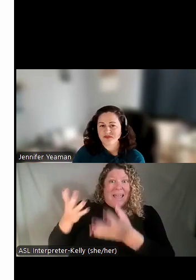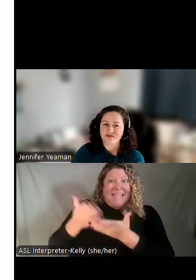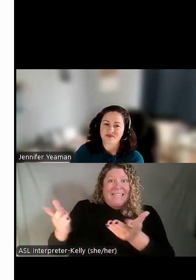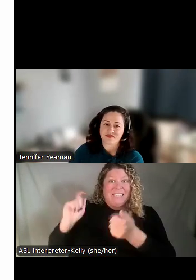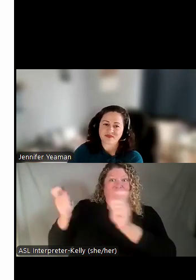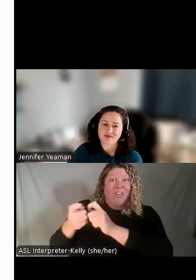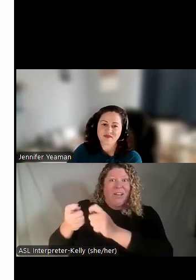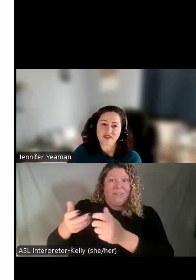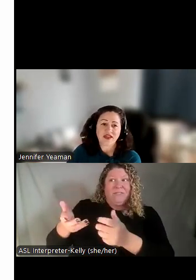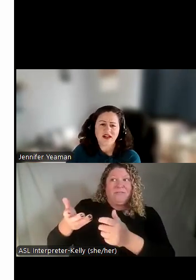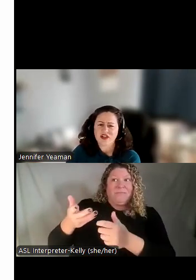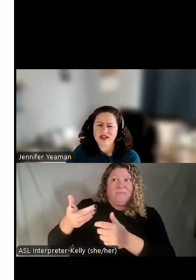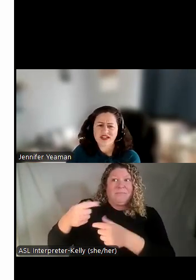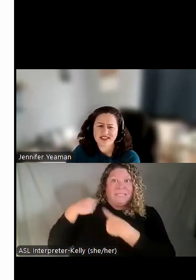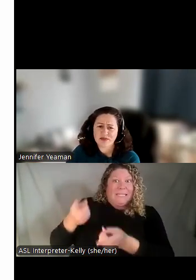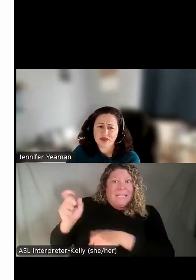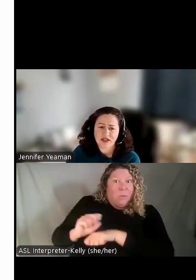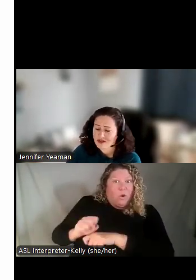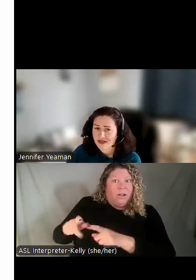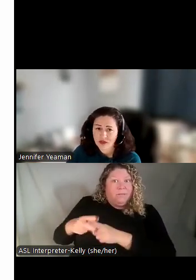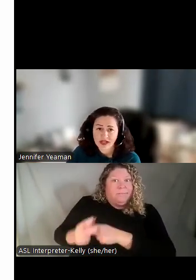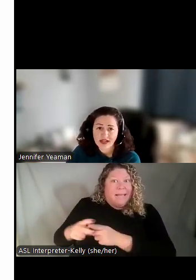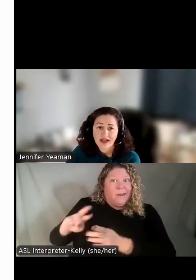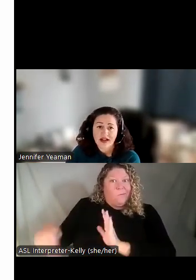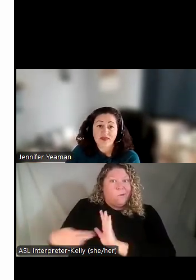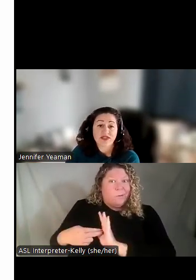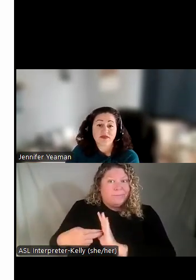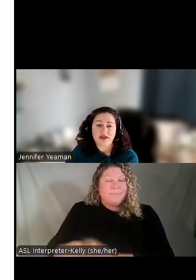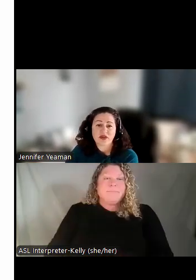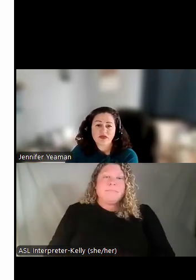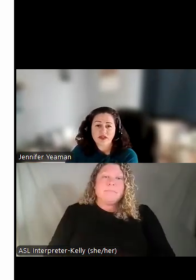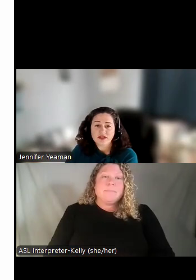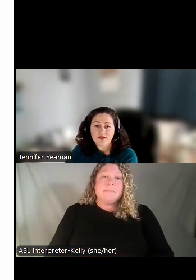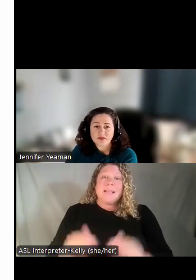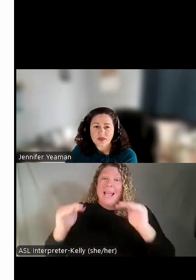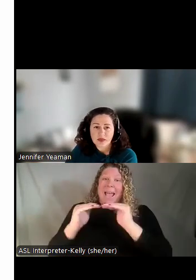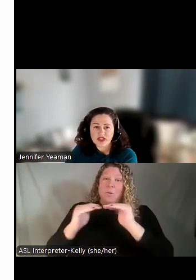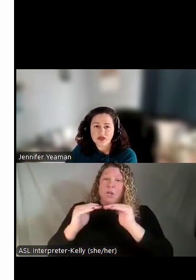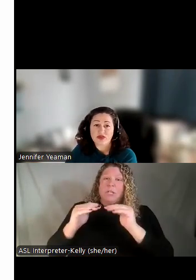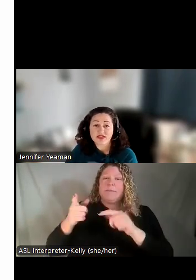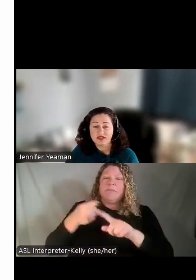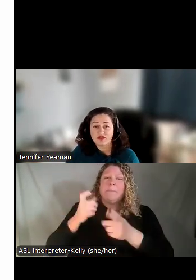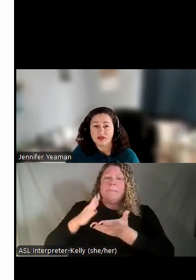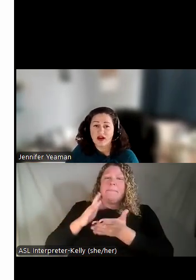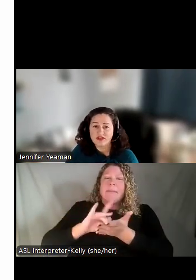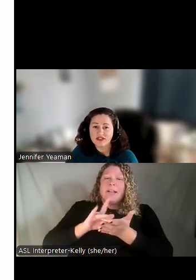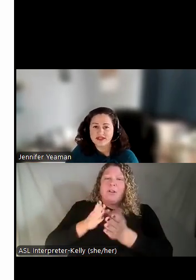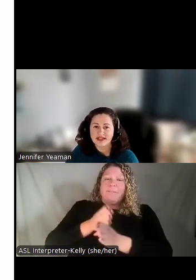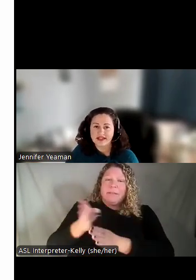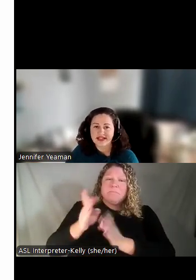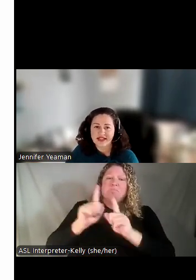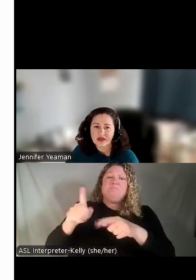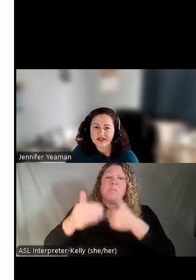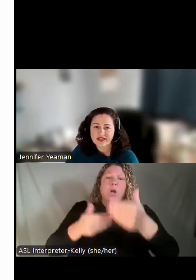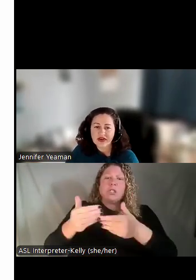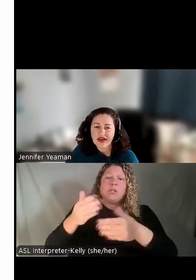job. A quick example of equity is from the medical field. I went to a process improvement conference